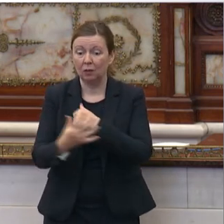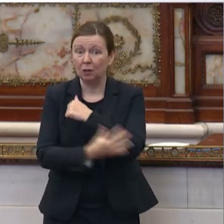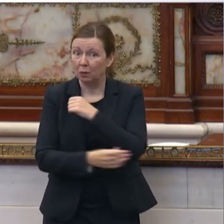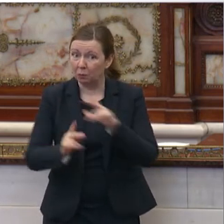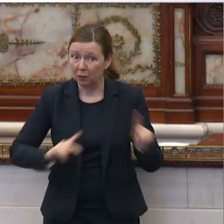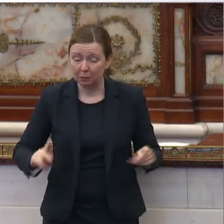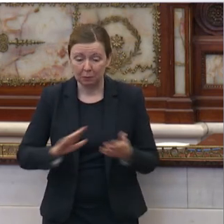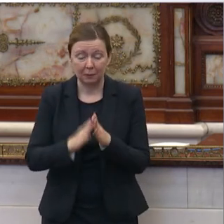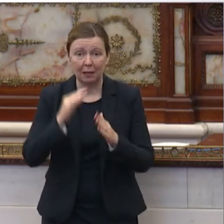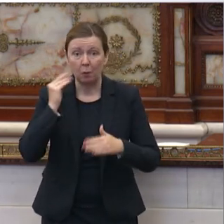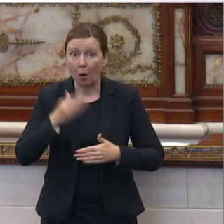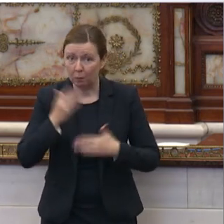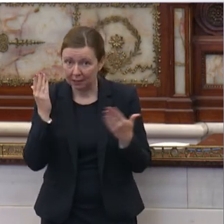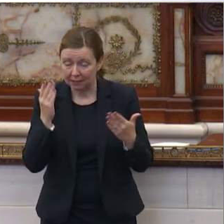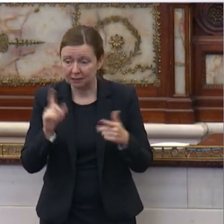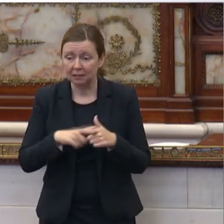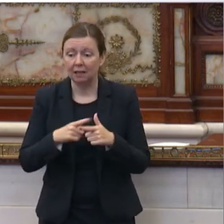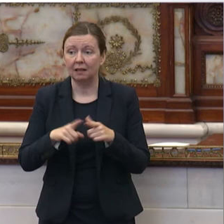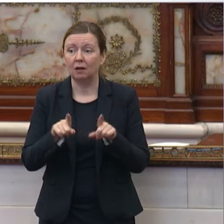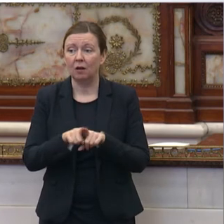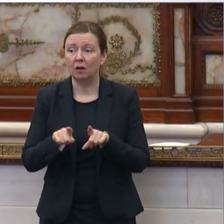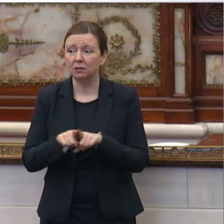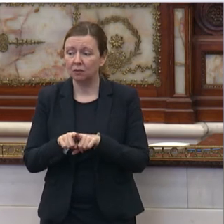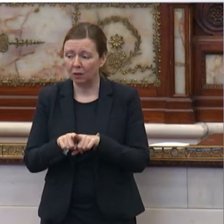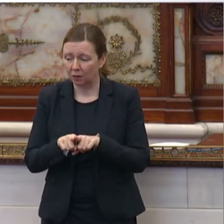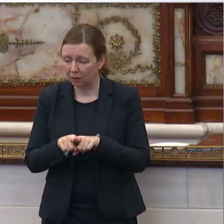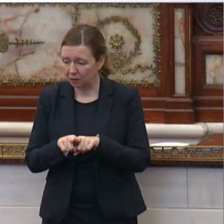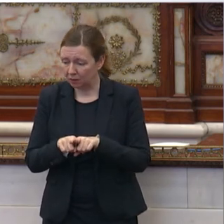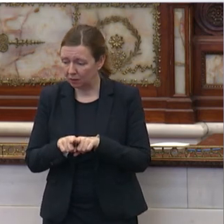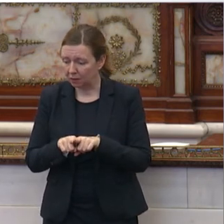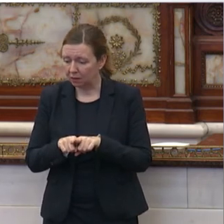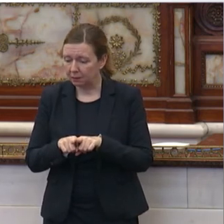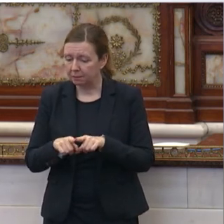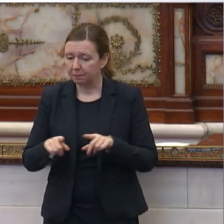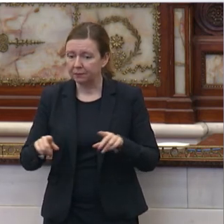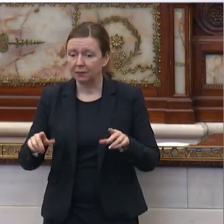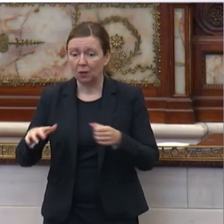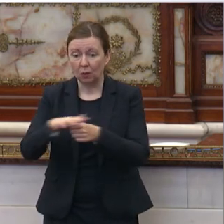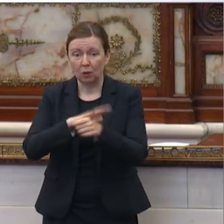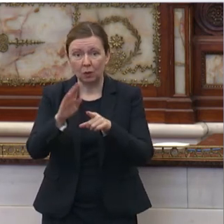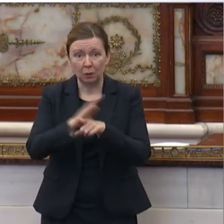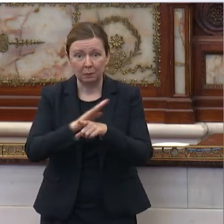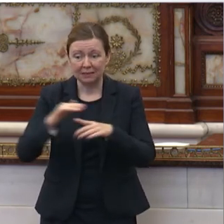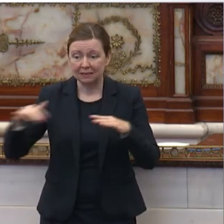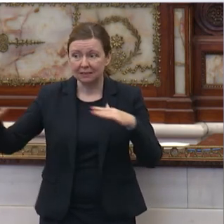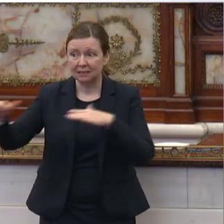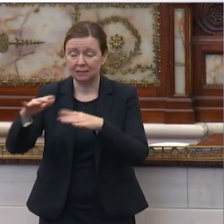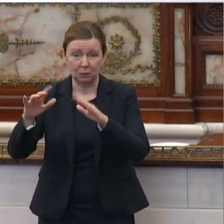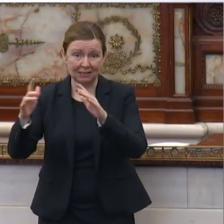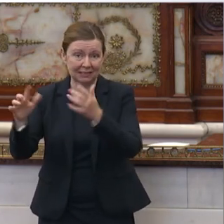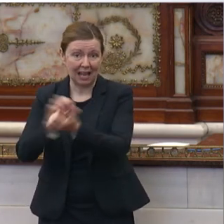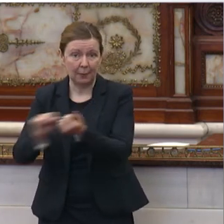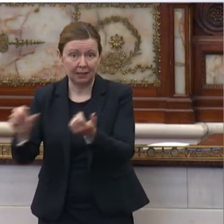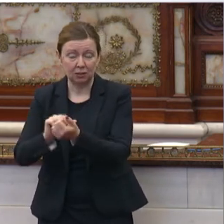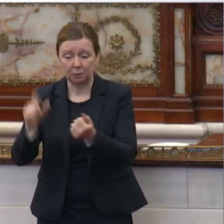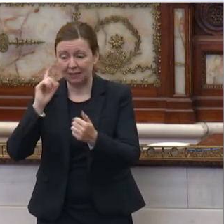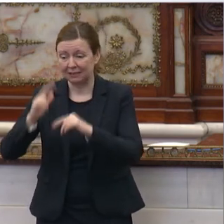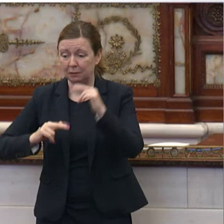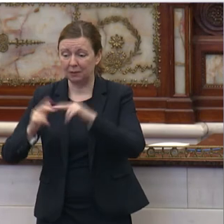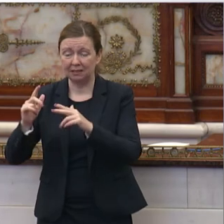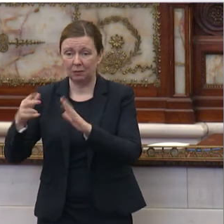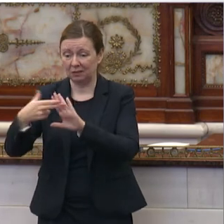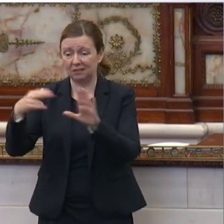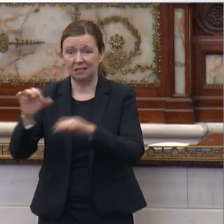homeless. And also, the 17-year run of a popular local business, Lucky's Donut, was ended because the building was